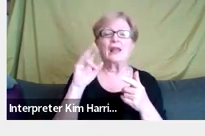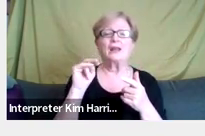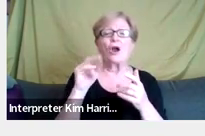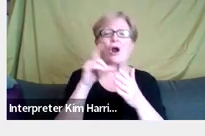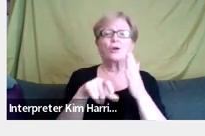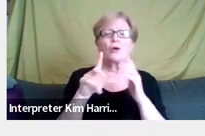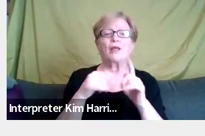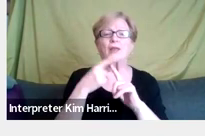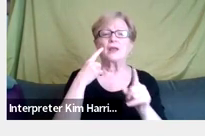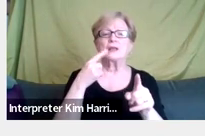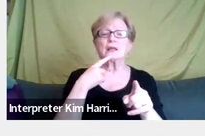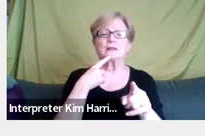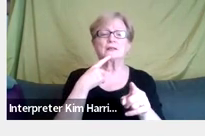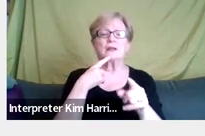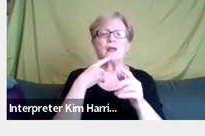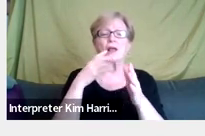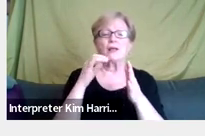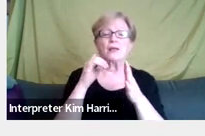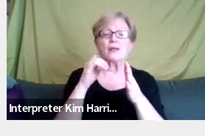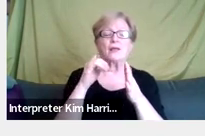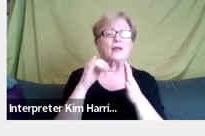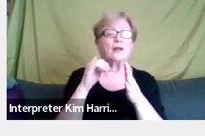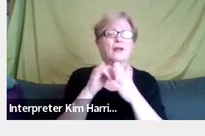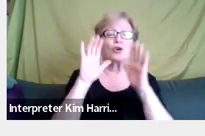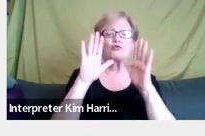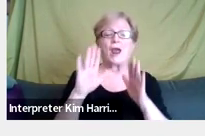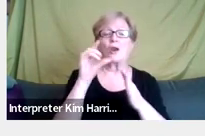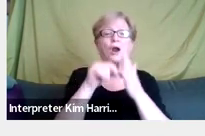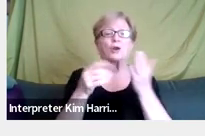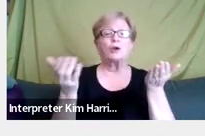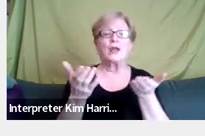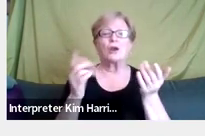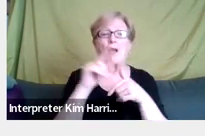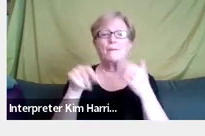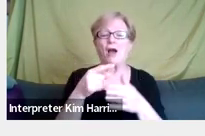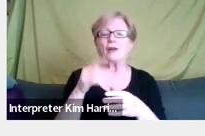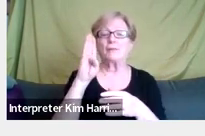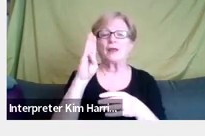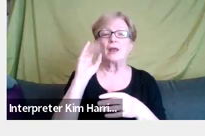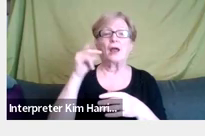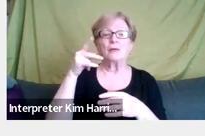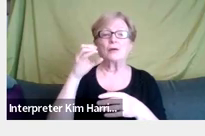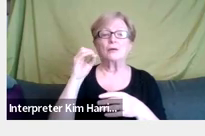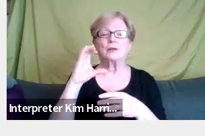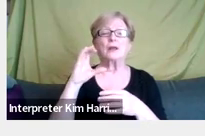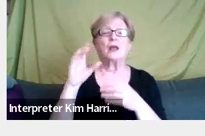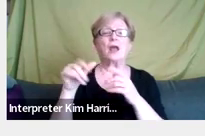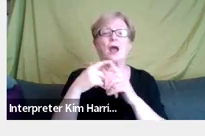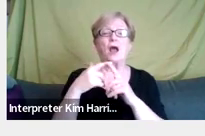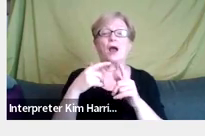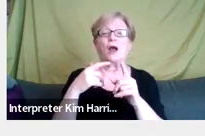ASSS, the way through full word, but it's a great article, but it's women with disabilities who are